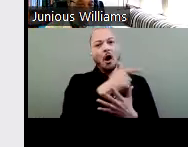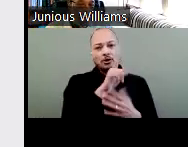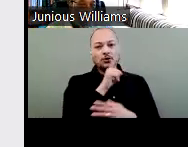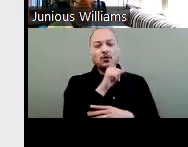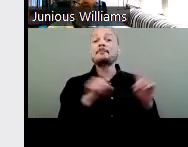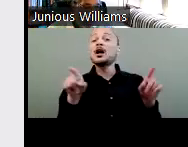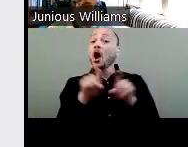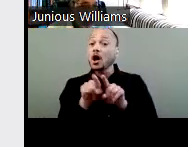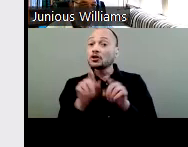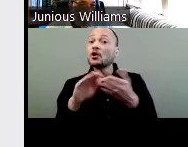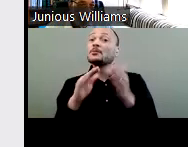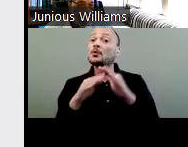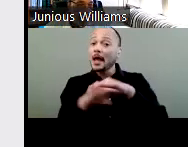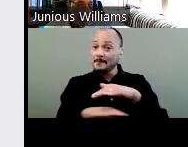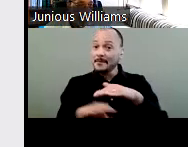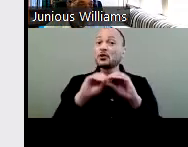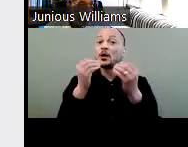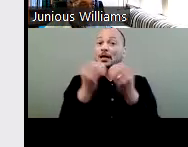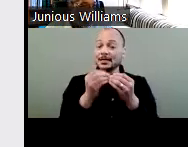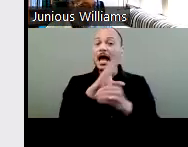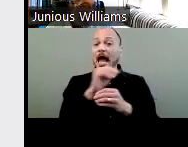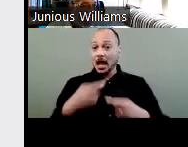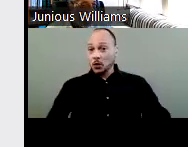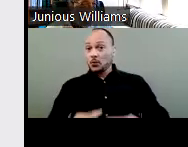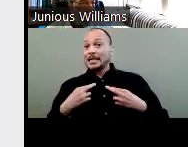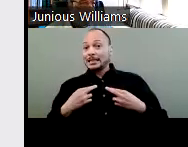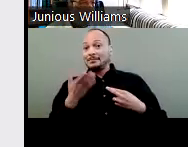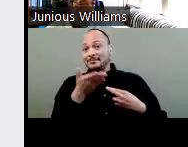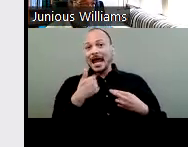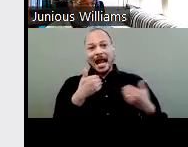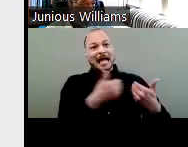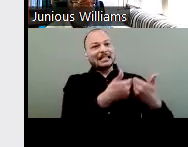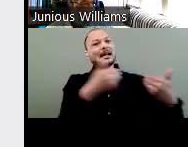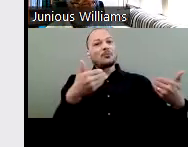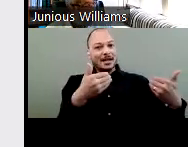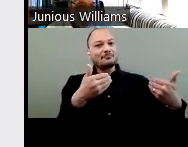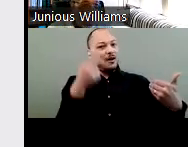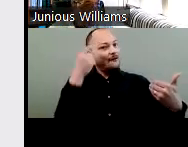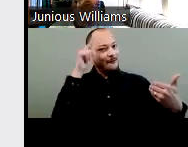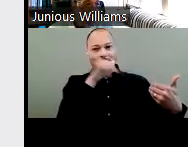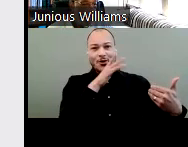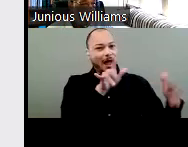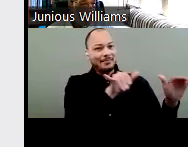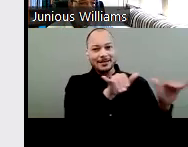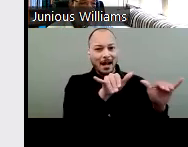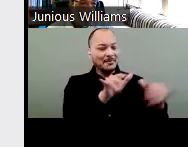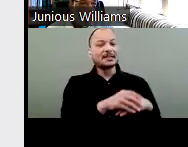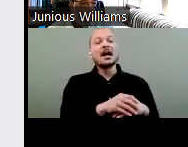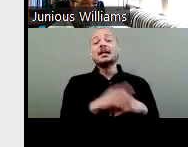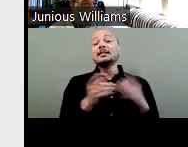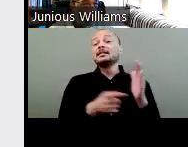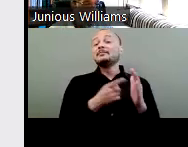also community-based organizations and residents, and I separate them because they're not synonymous.